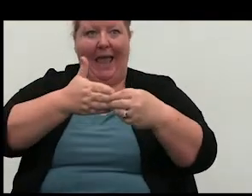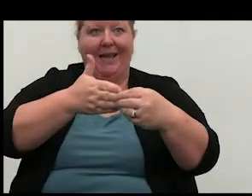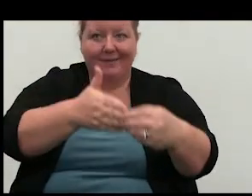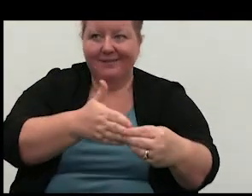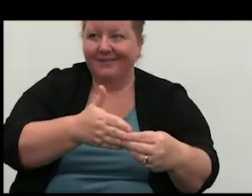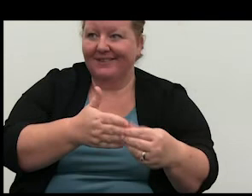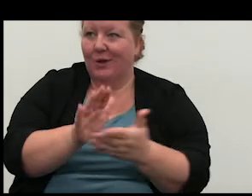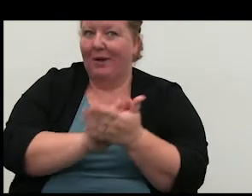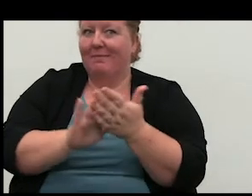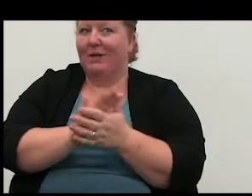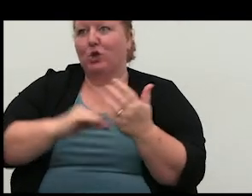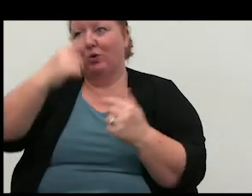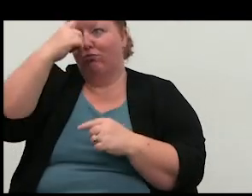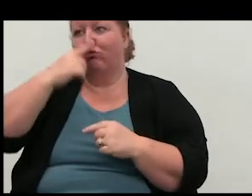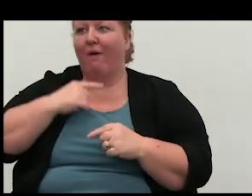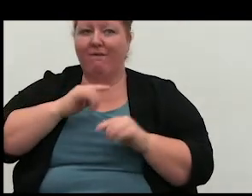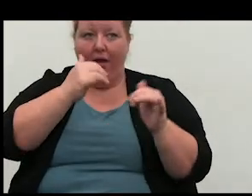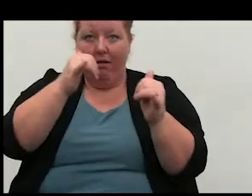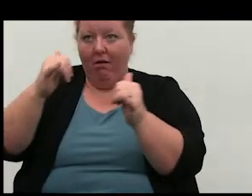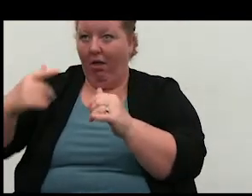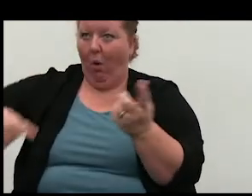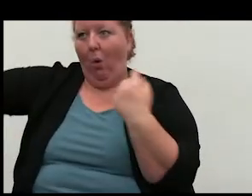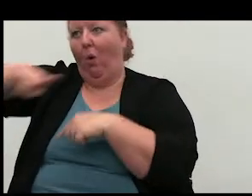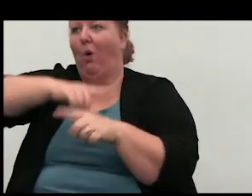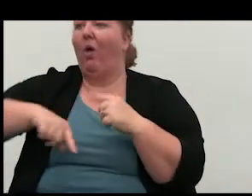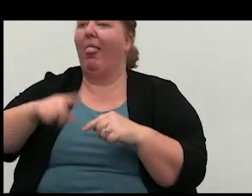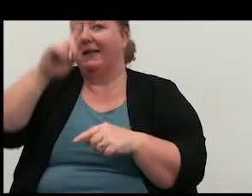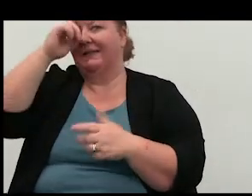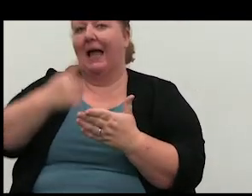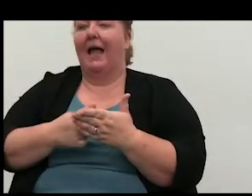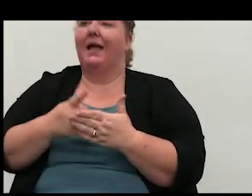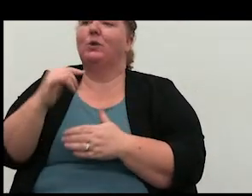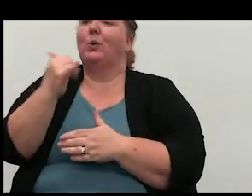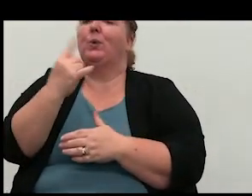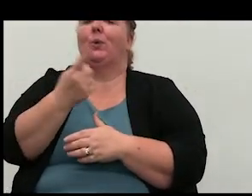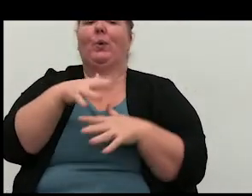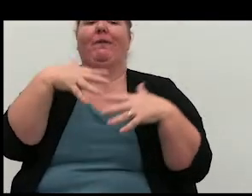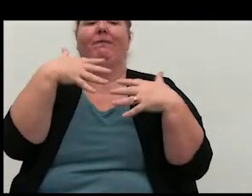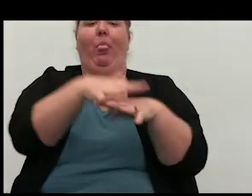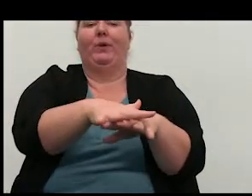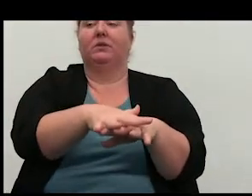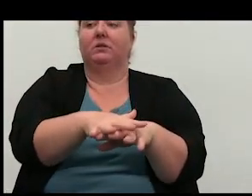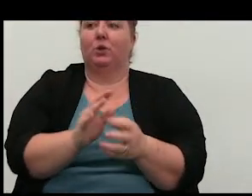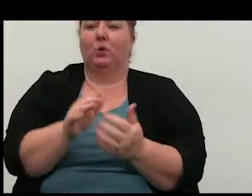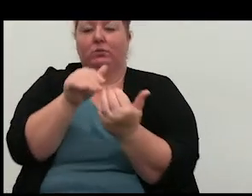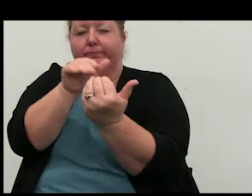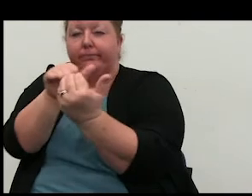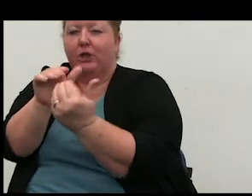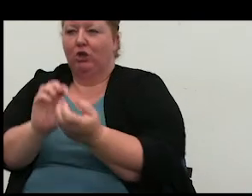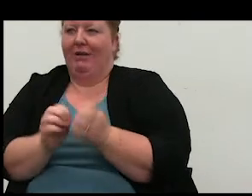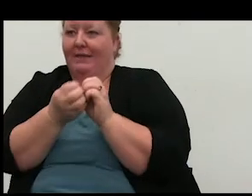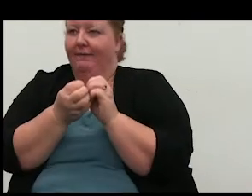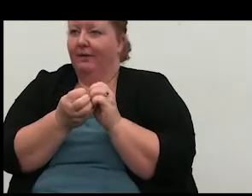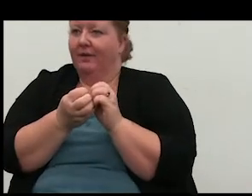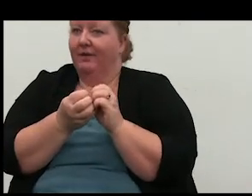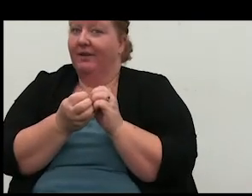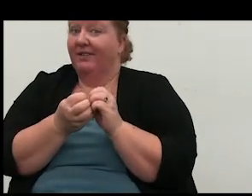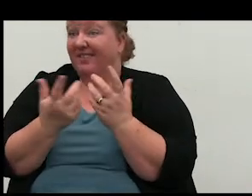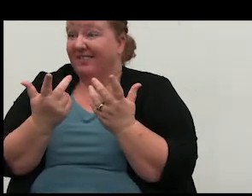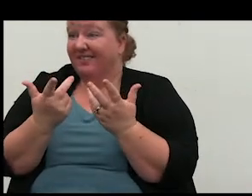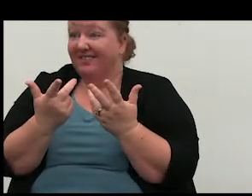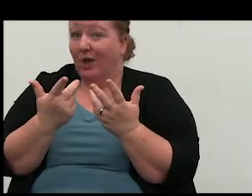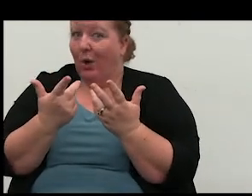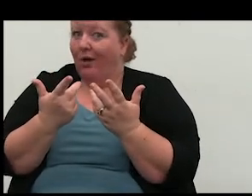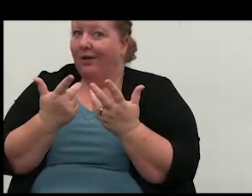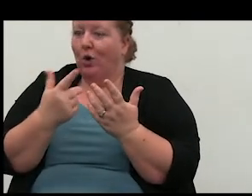profile everybody and then you decide who you want to influence. Tailor the creative. So you're essentially tailoring